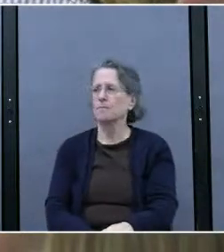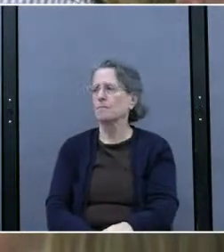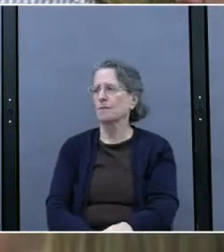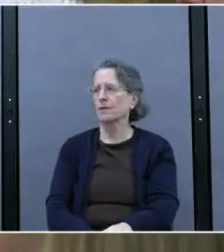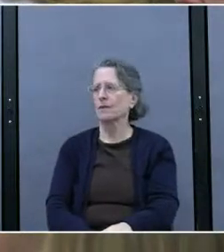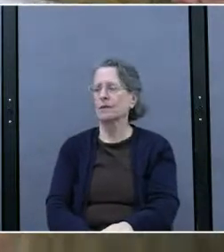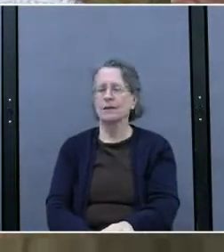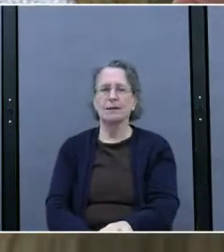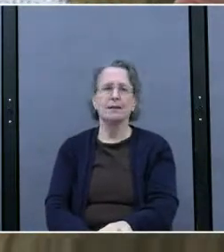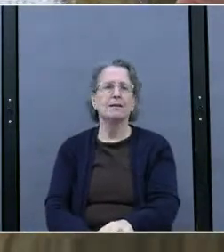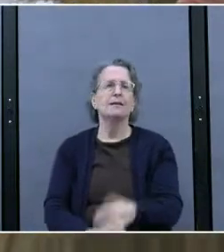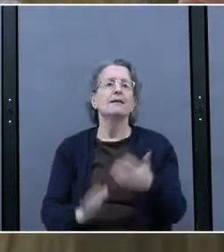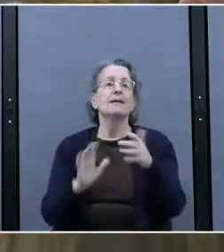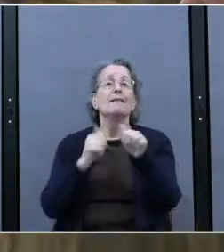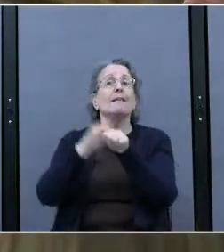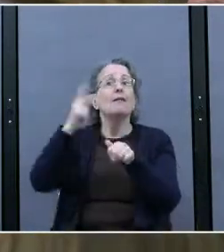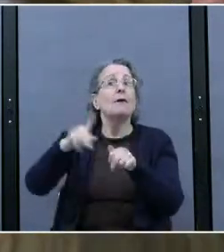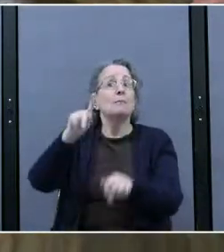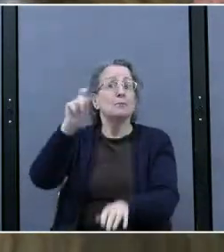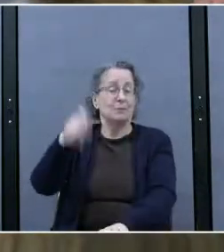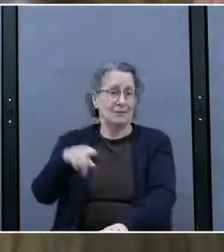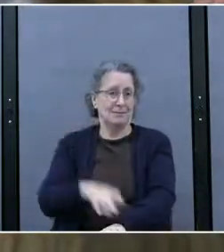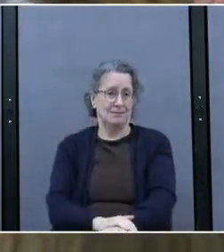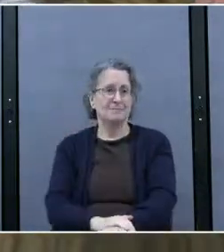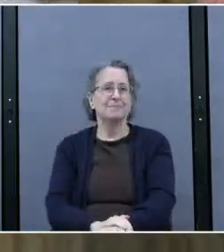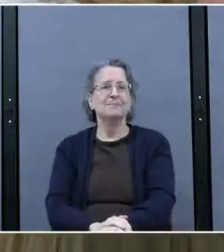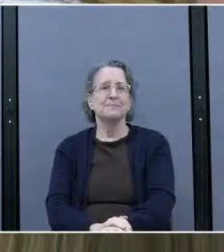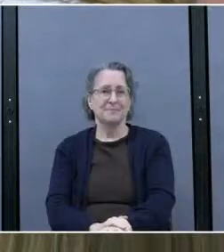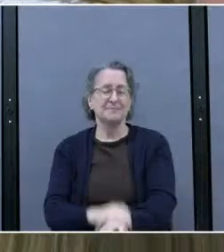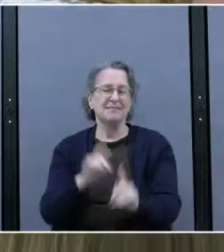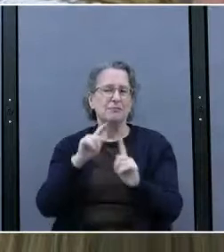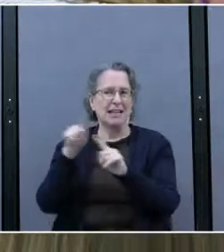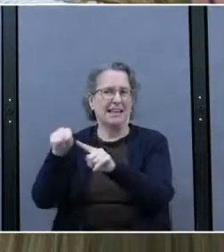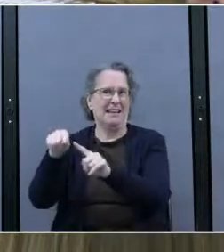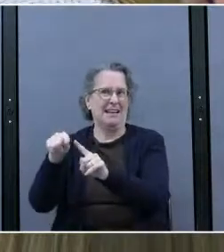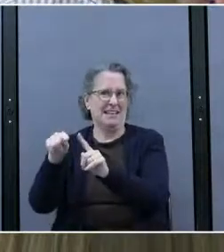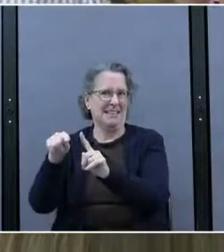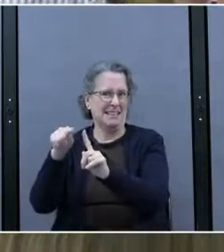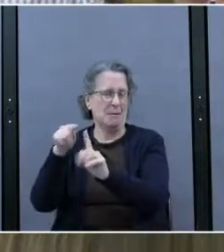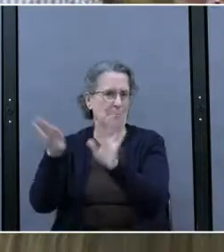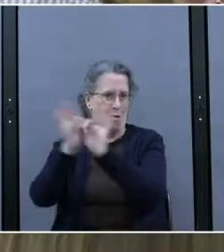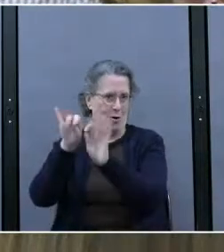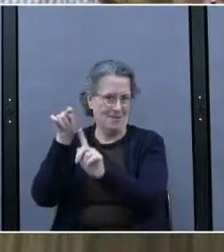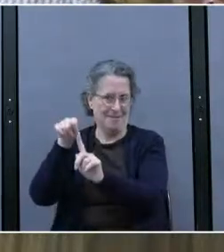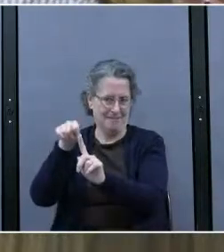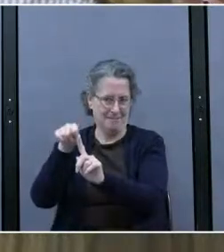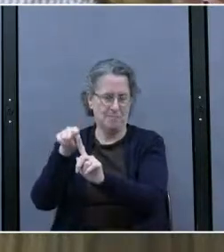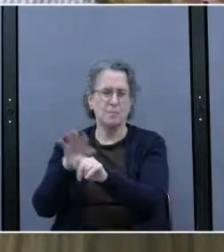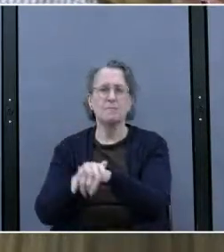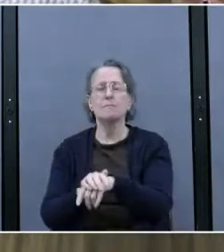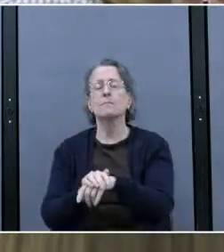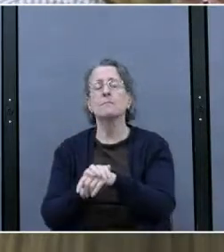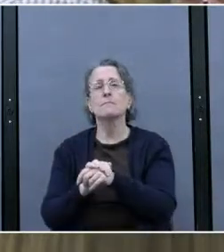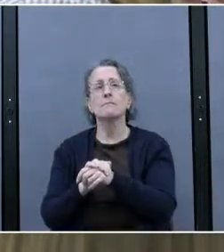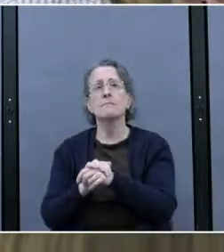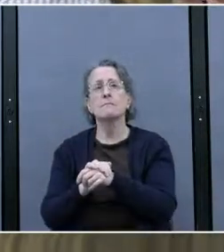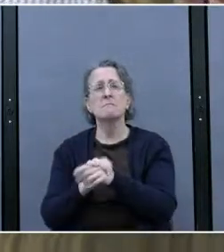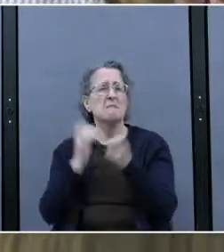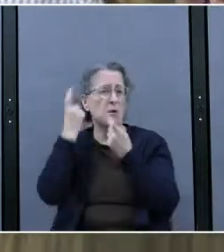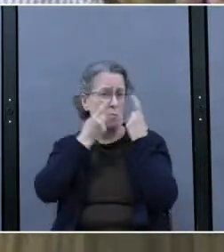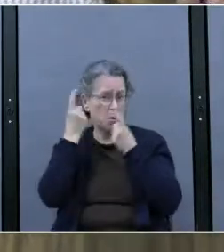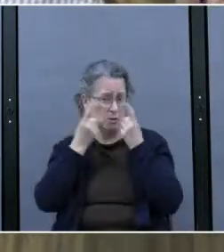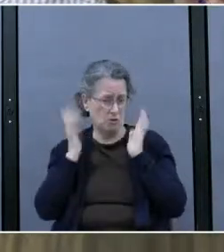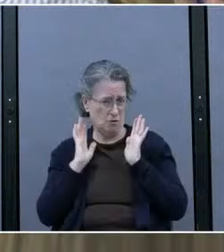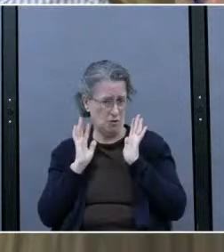And my follow-up question to that is, this is where I'm going with it, is there a mechanism that we could use at town